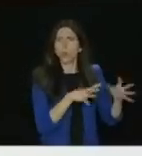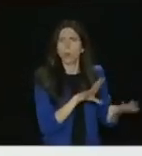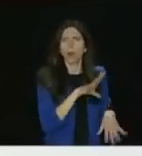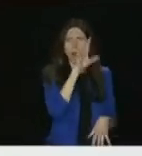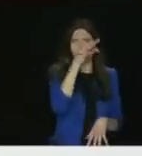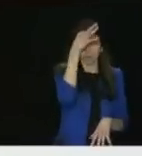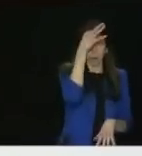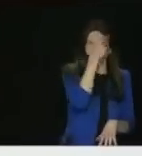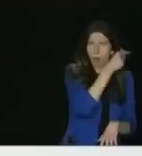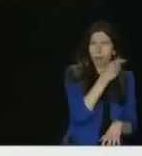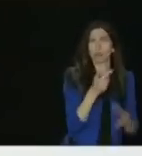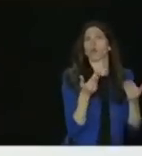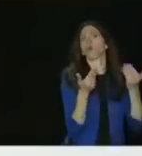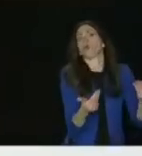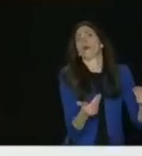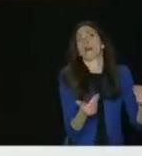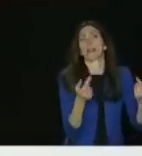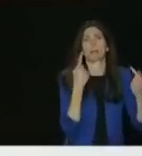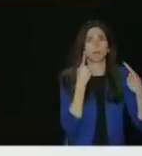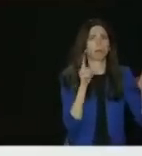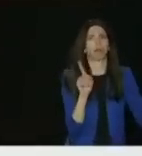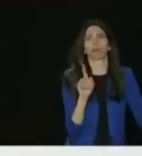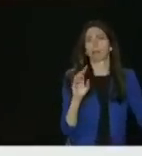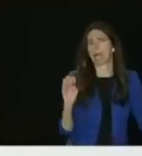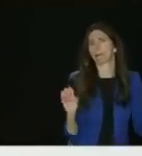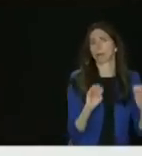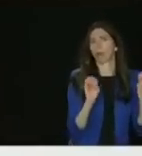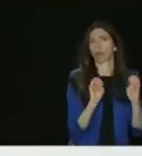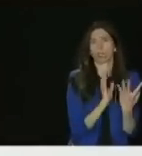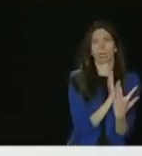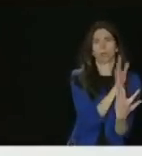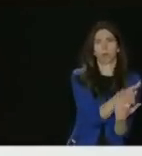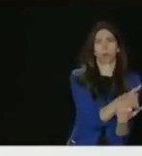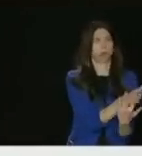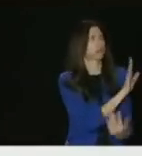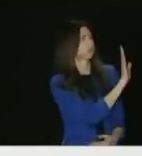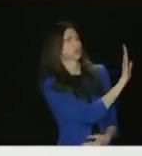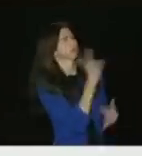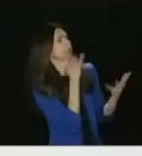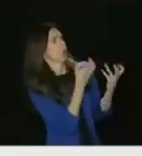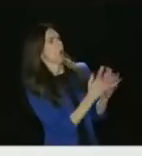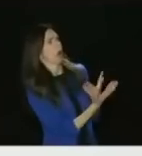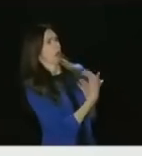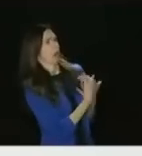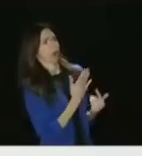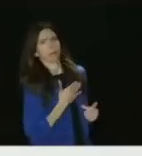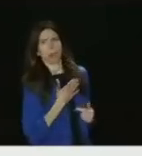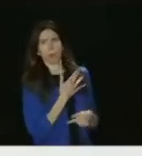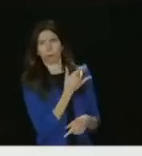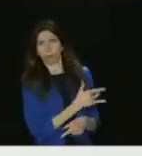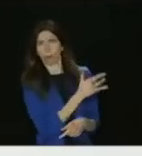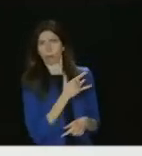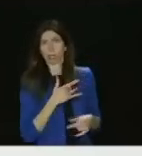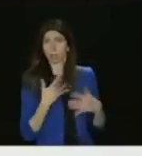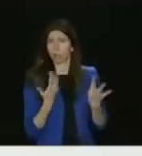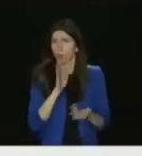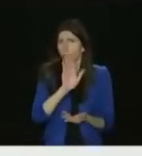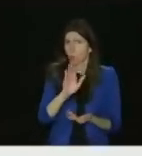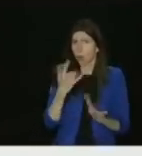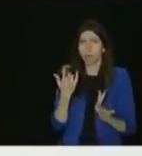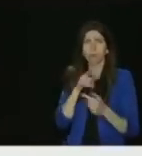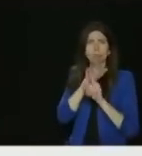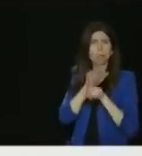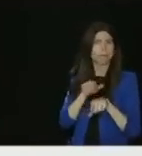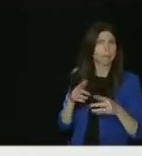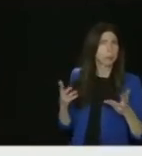its emergency powers in their provinces. So I'm just wondering, how do you respond to the premiers who've come out today and said